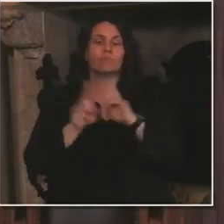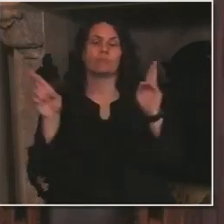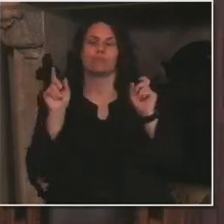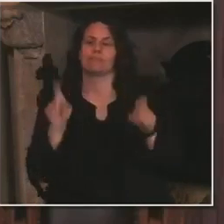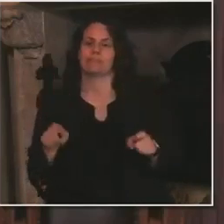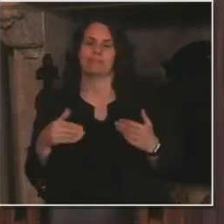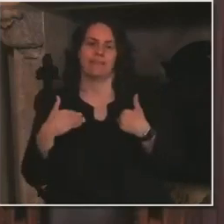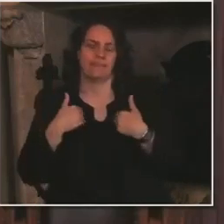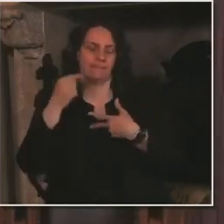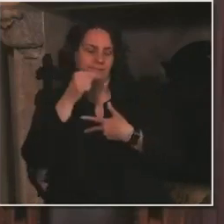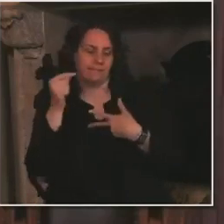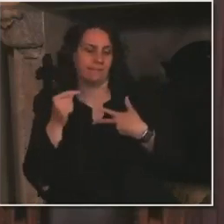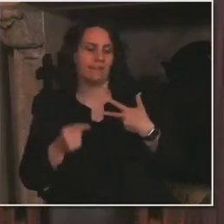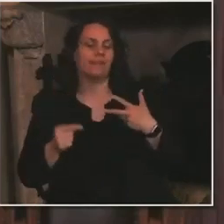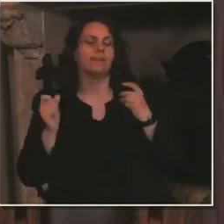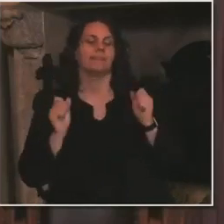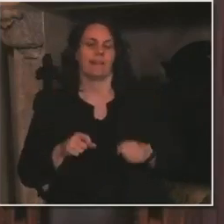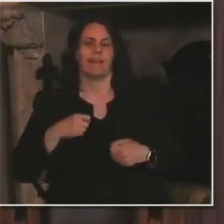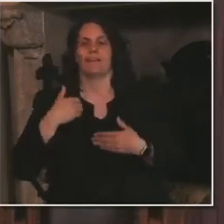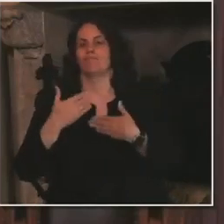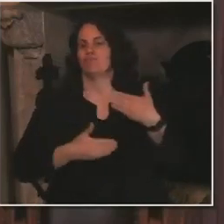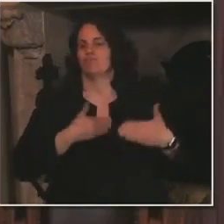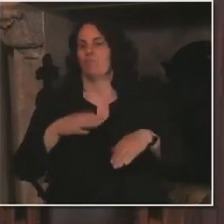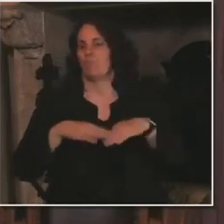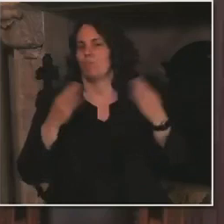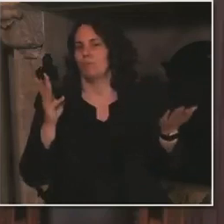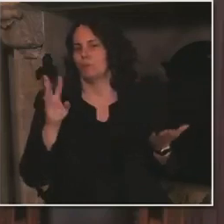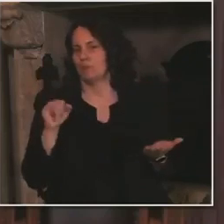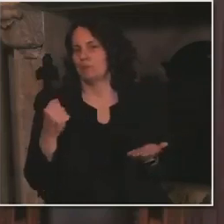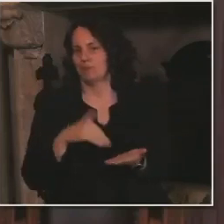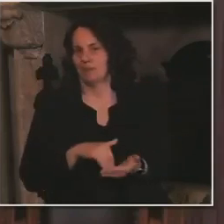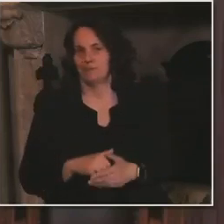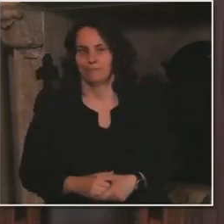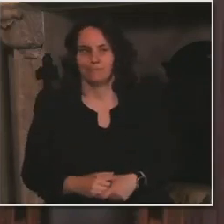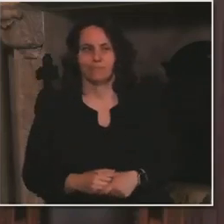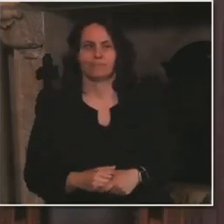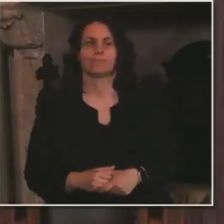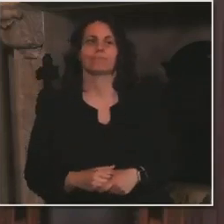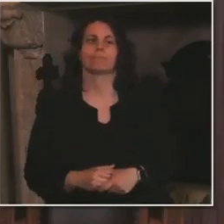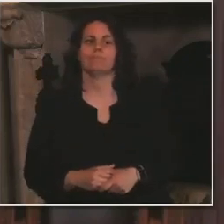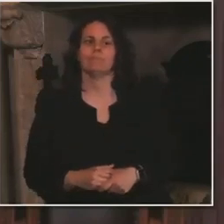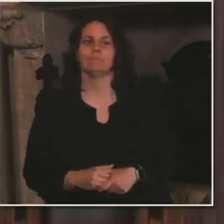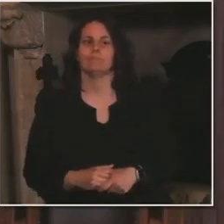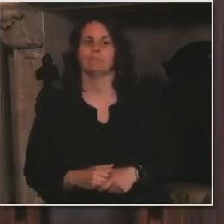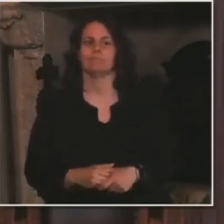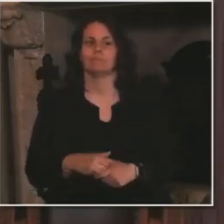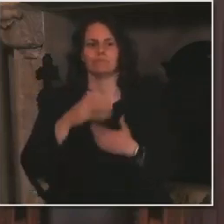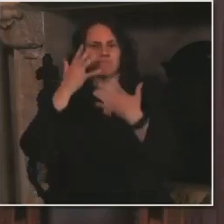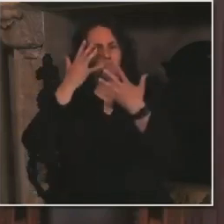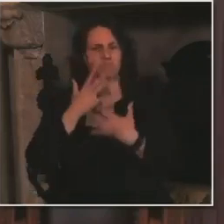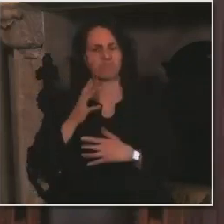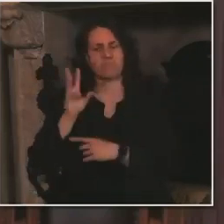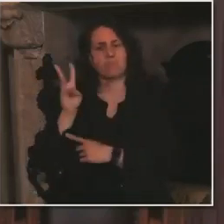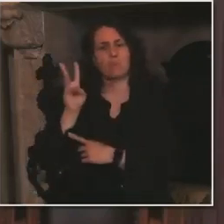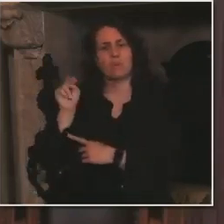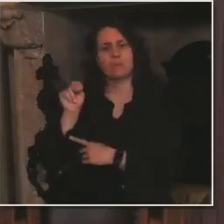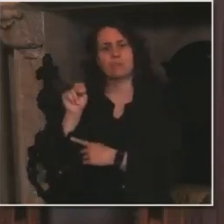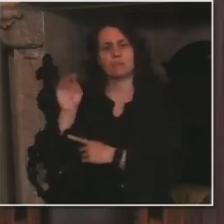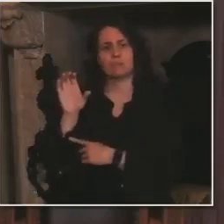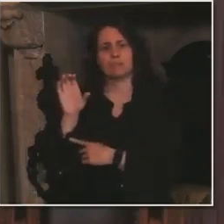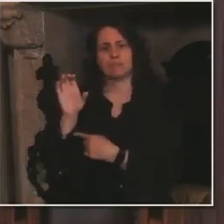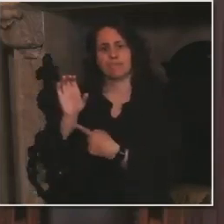then that's where we'll have some success. So it's unfortunate that the WMC's plan did not have that. They have some good parts that they will certainly